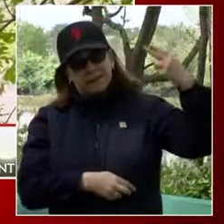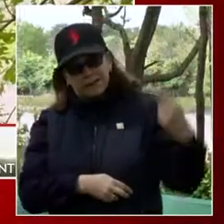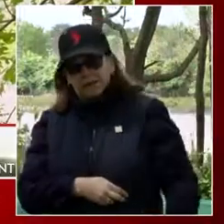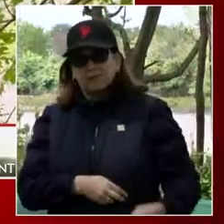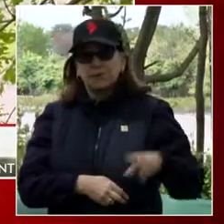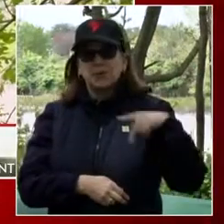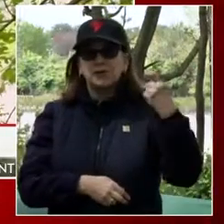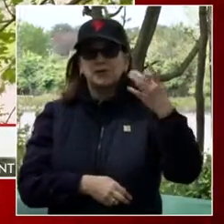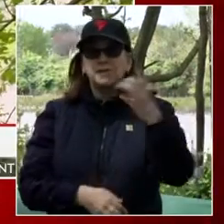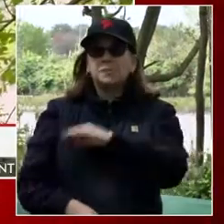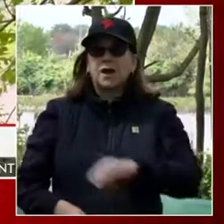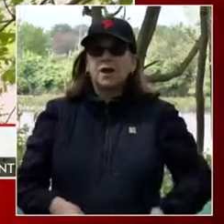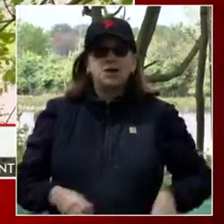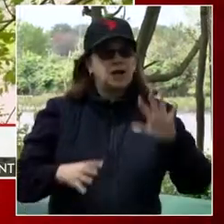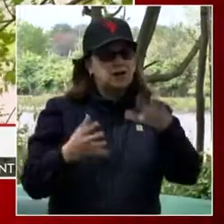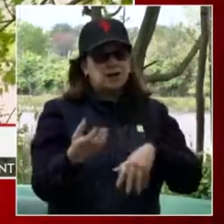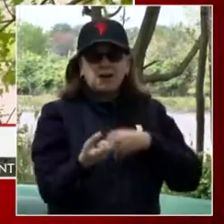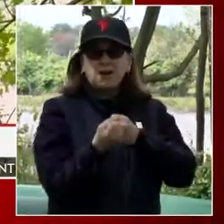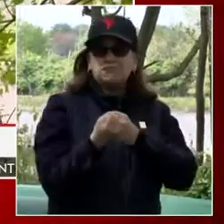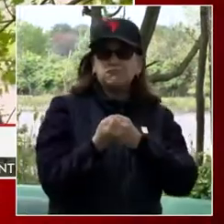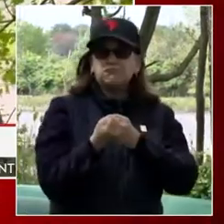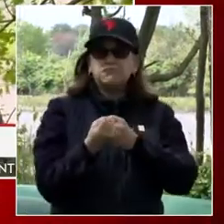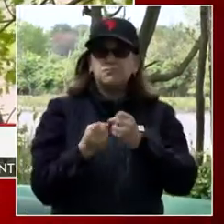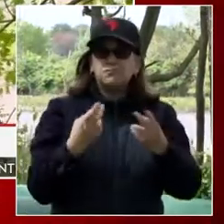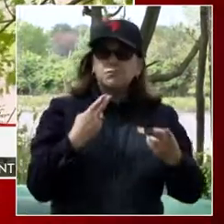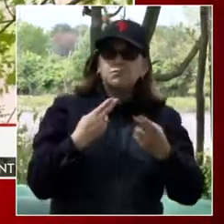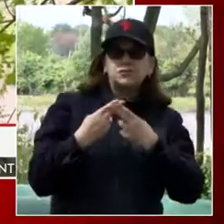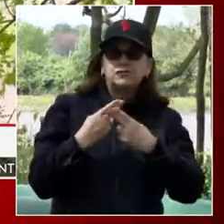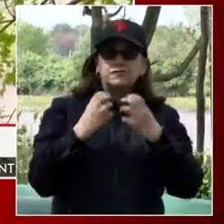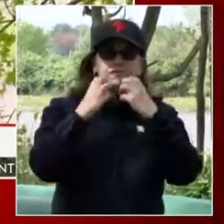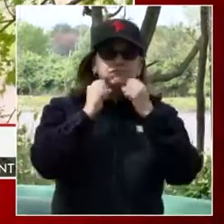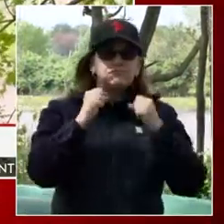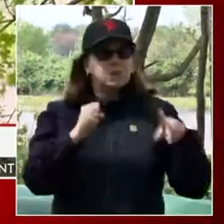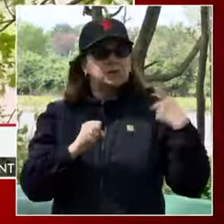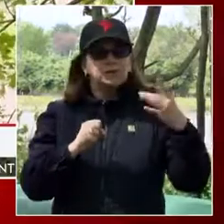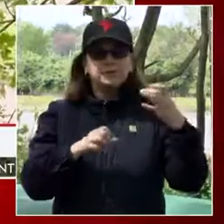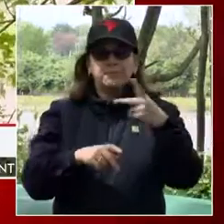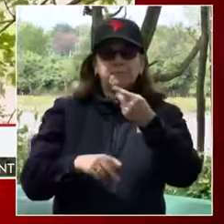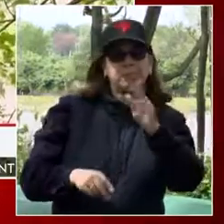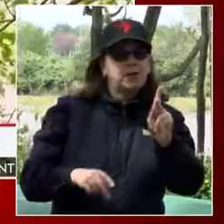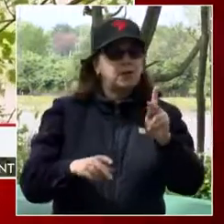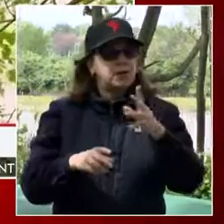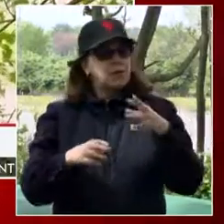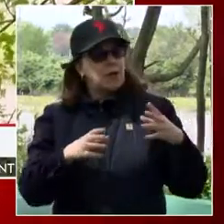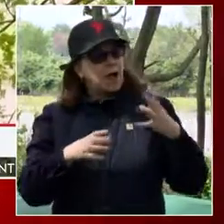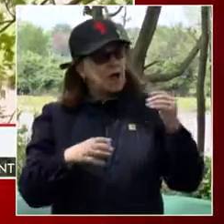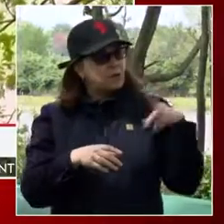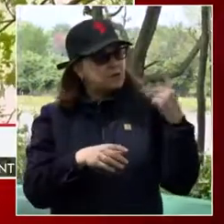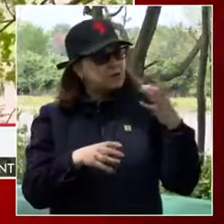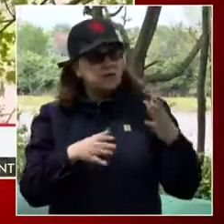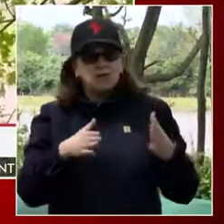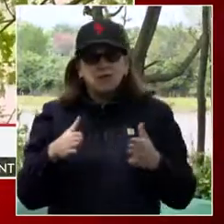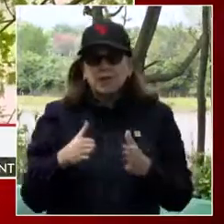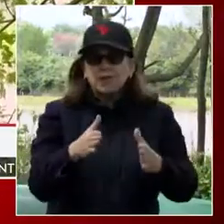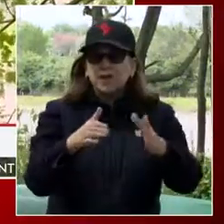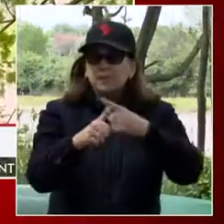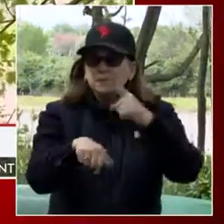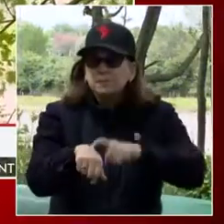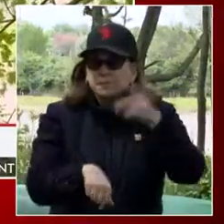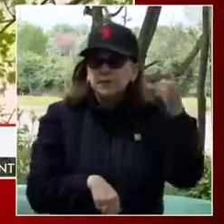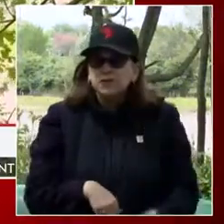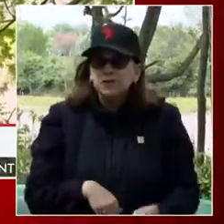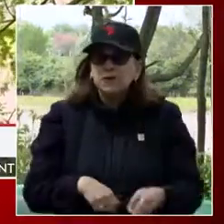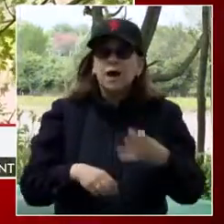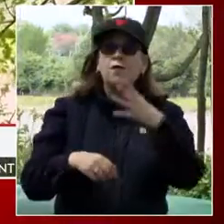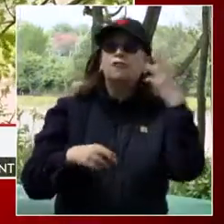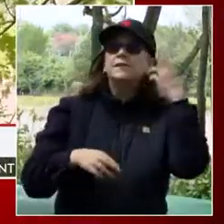meaning that it will be preserved for generations to come, for the children and families and those that come after, that this will be a